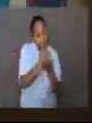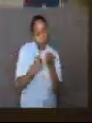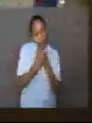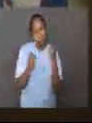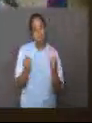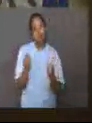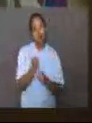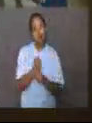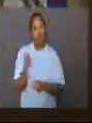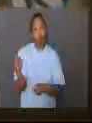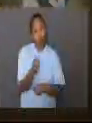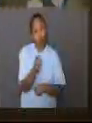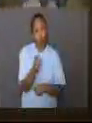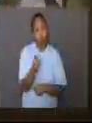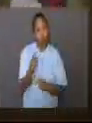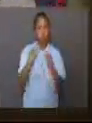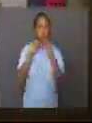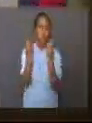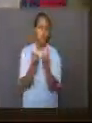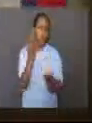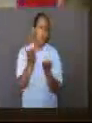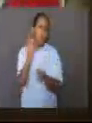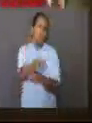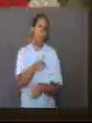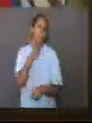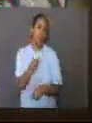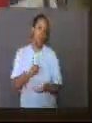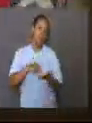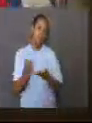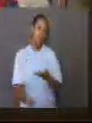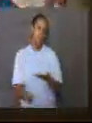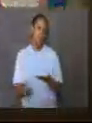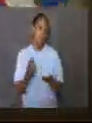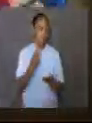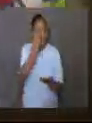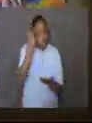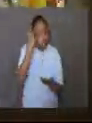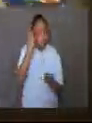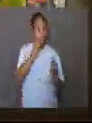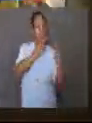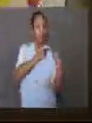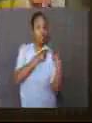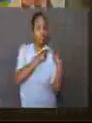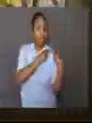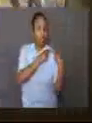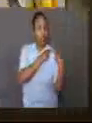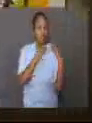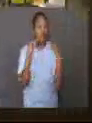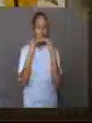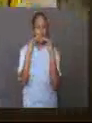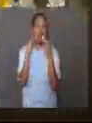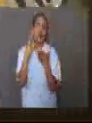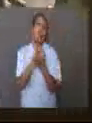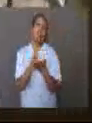the team would be unlikely to win because the responsibility would be